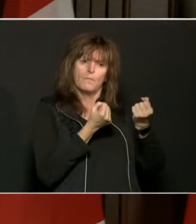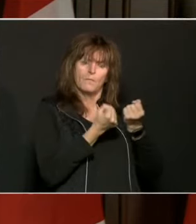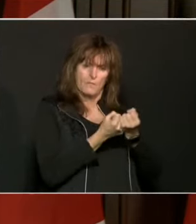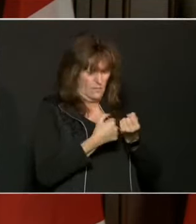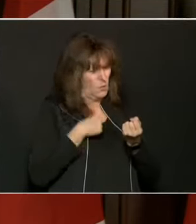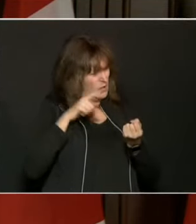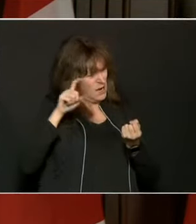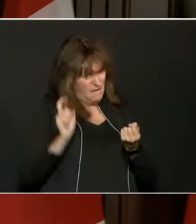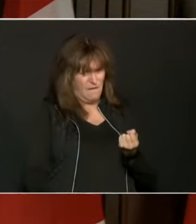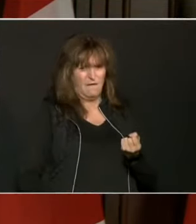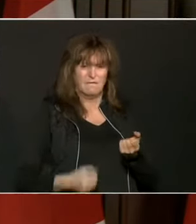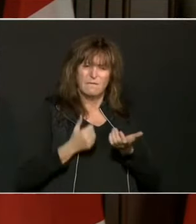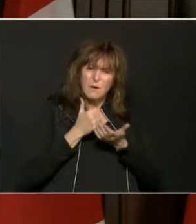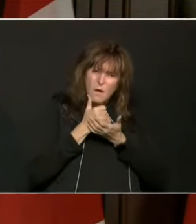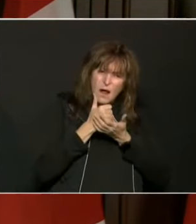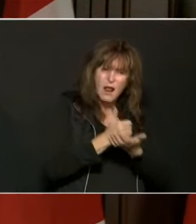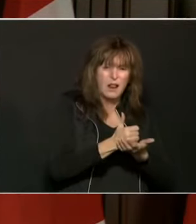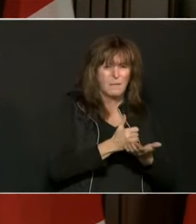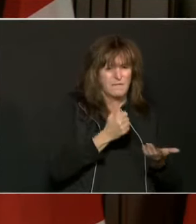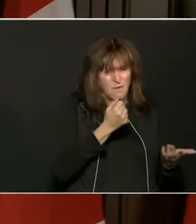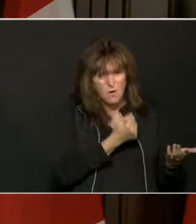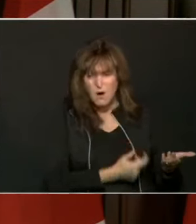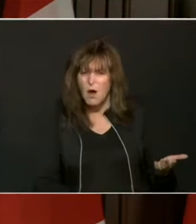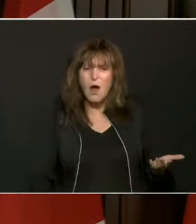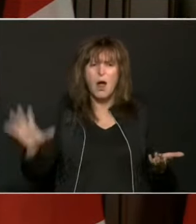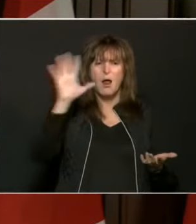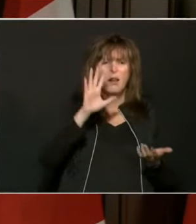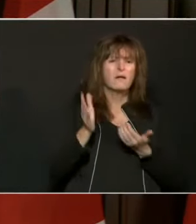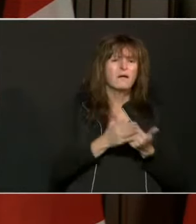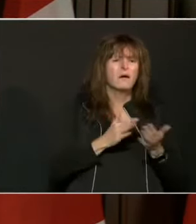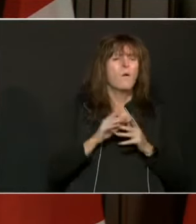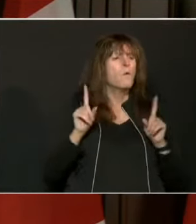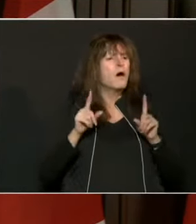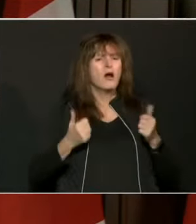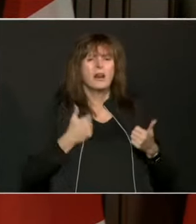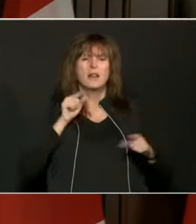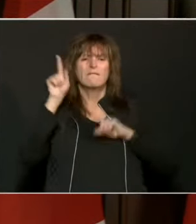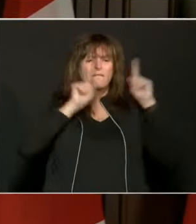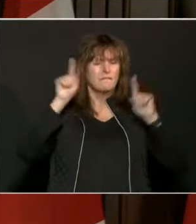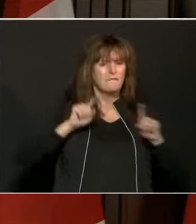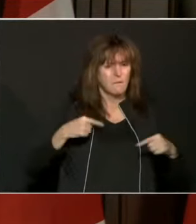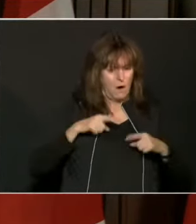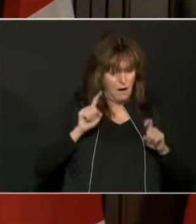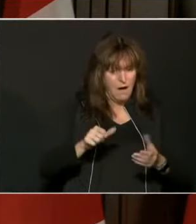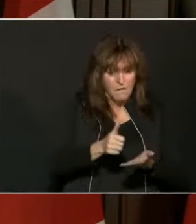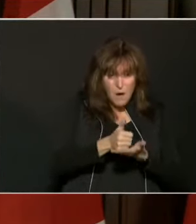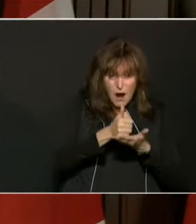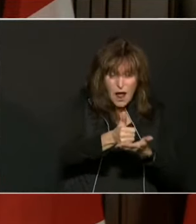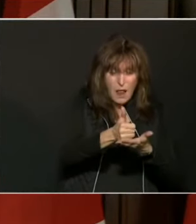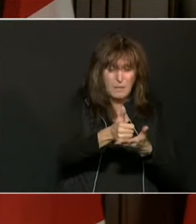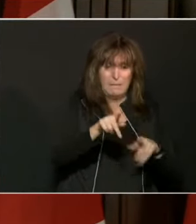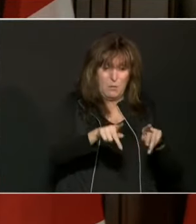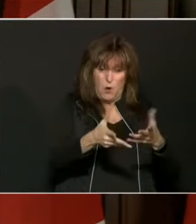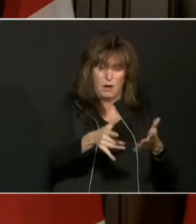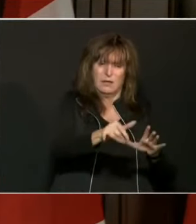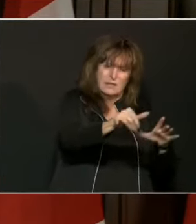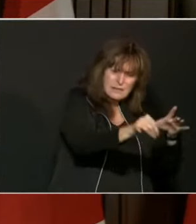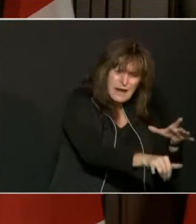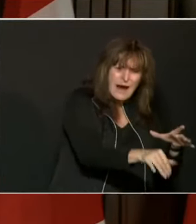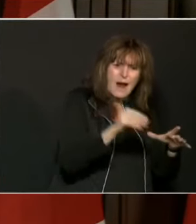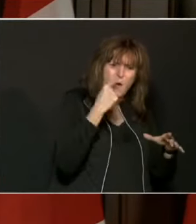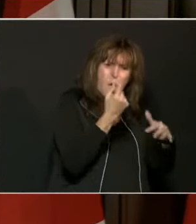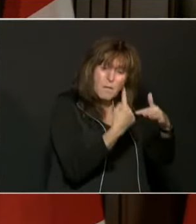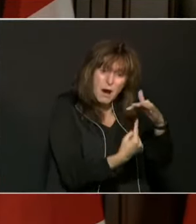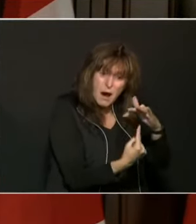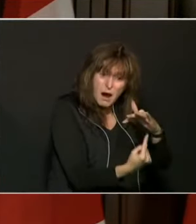in Ontario, wherever you are, to do your 14 days in your time of quarantine or your time post-positive test,